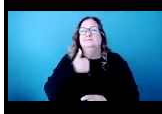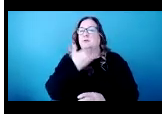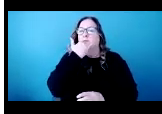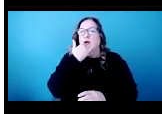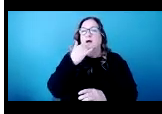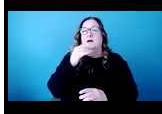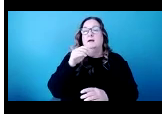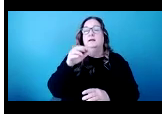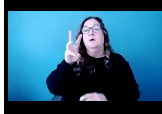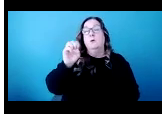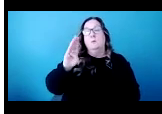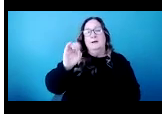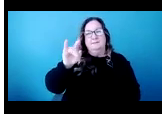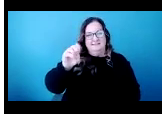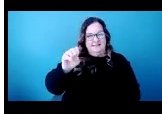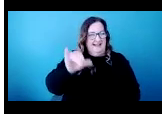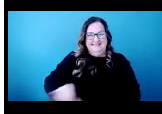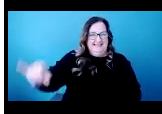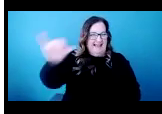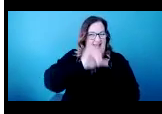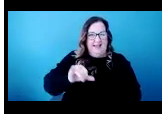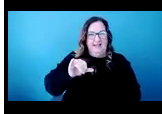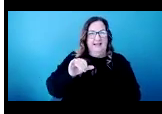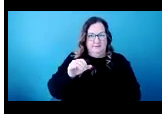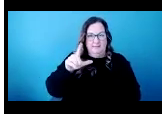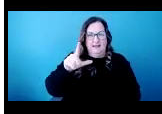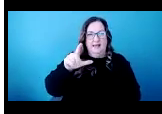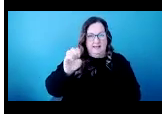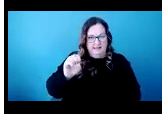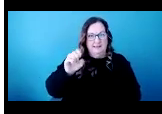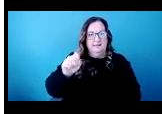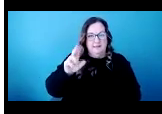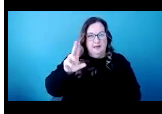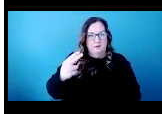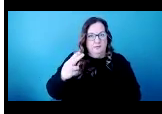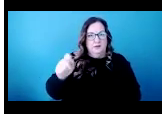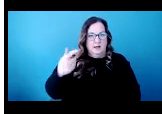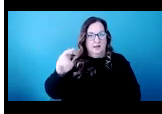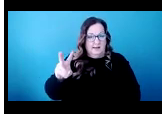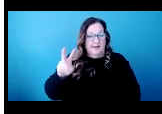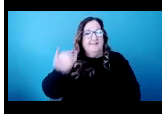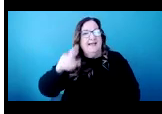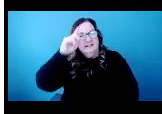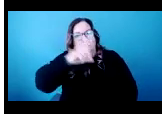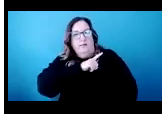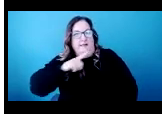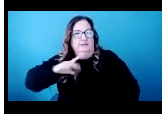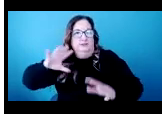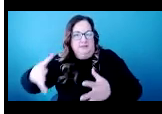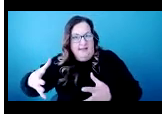the le.utah.gov. That's the legislative website. And then each committee has a page on that